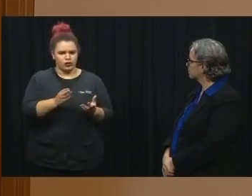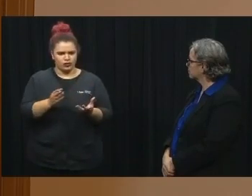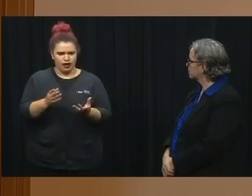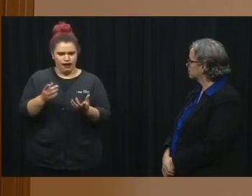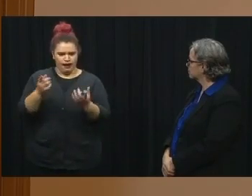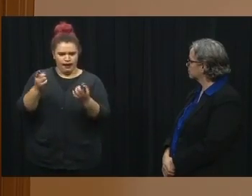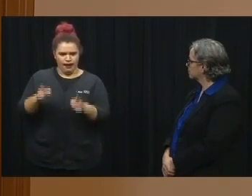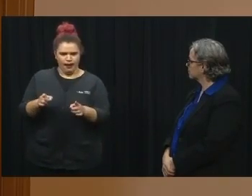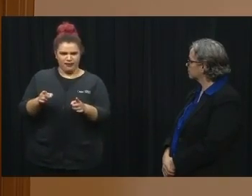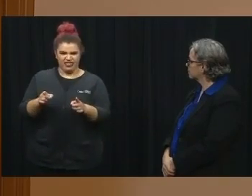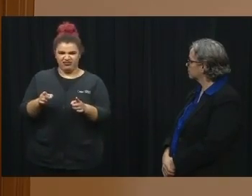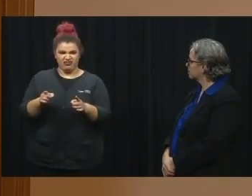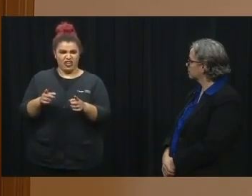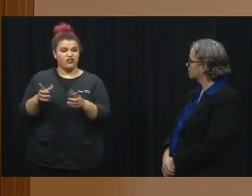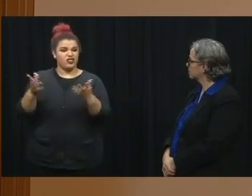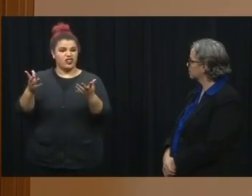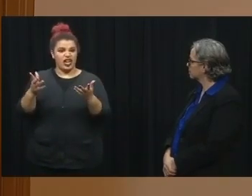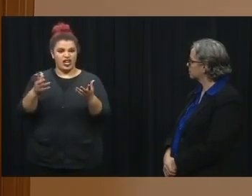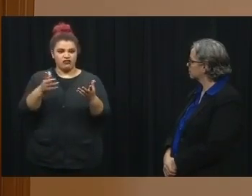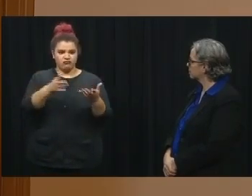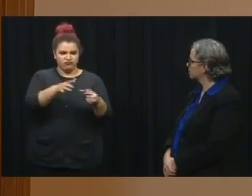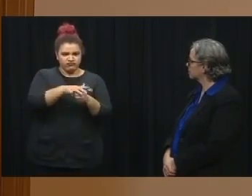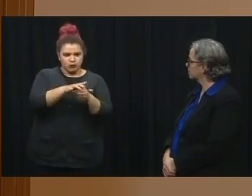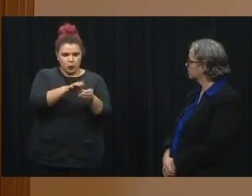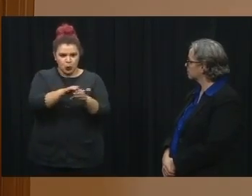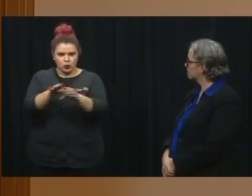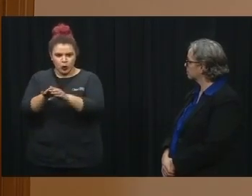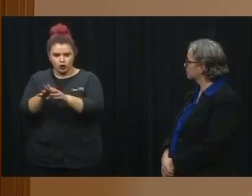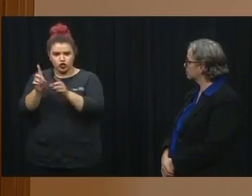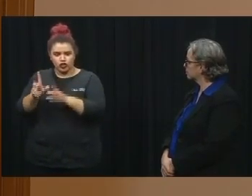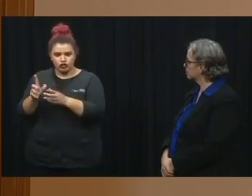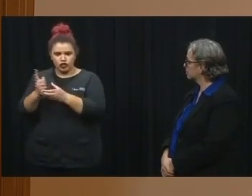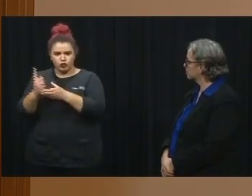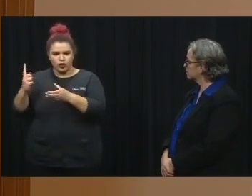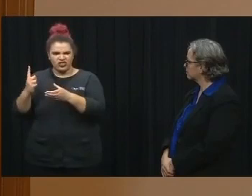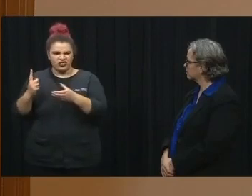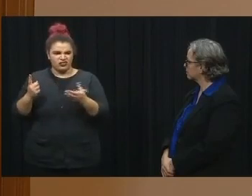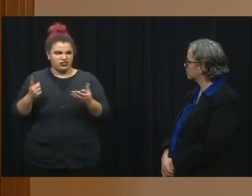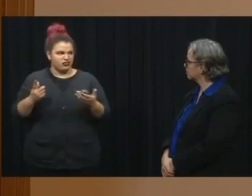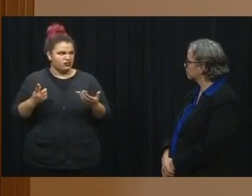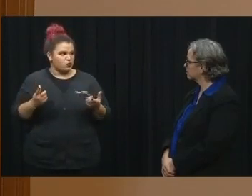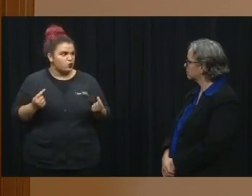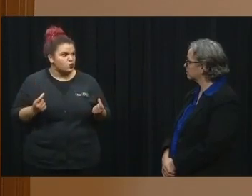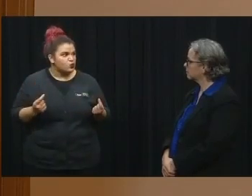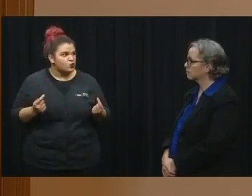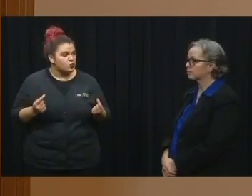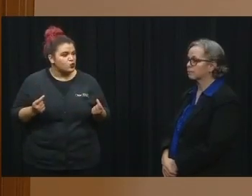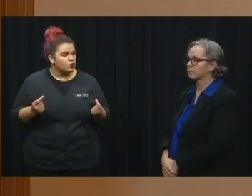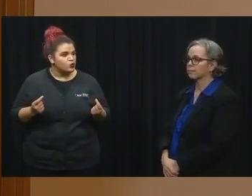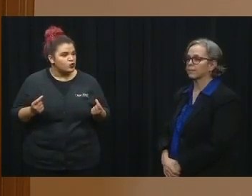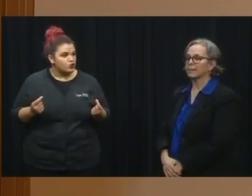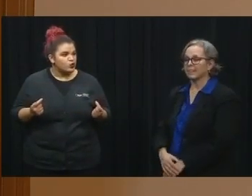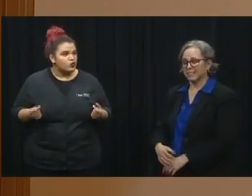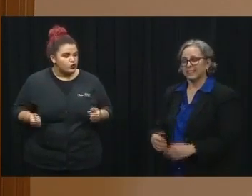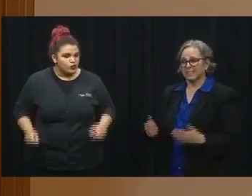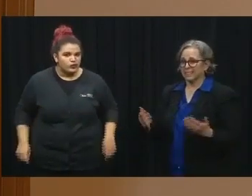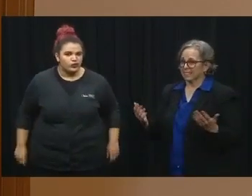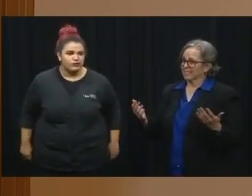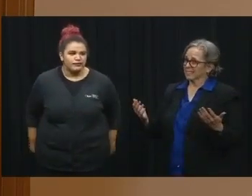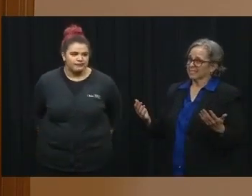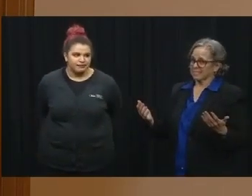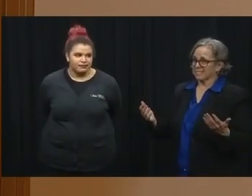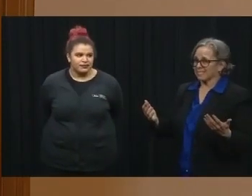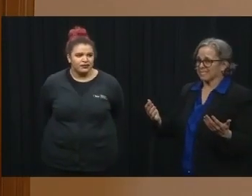director is self-quarantined? So it's going to happen. 40 to 70% of us will get